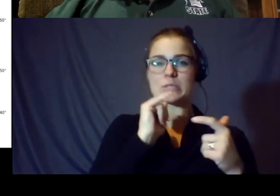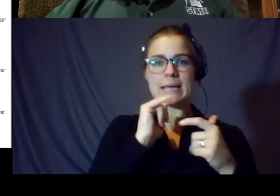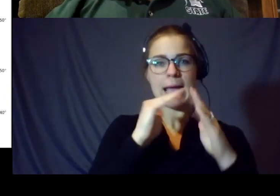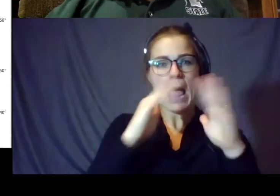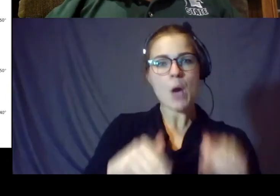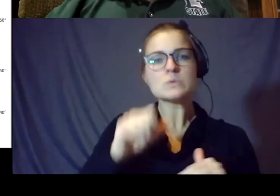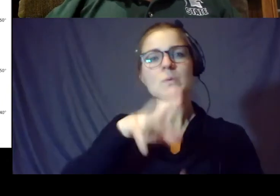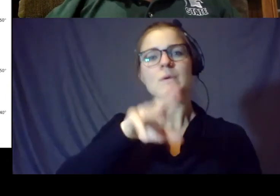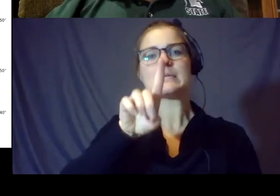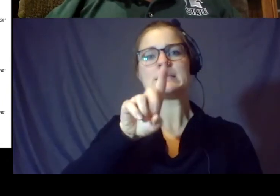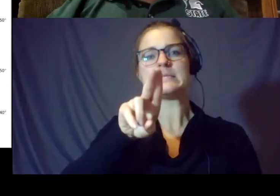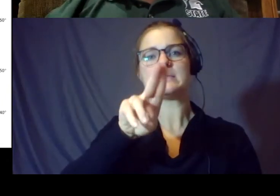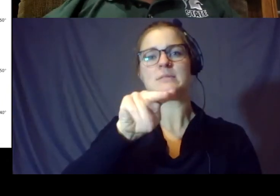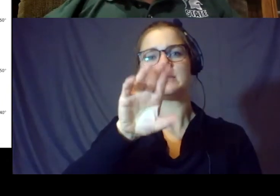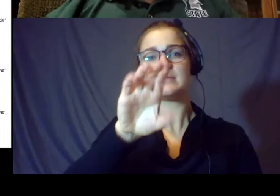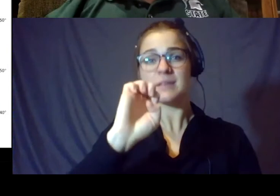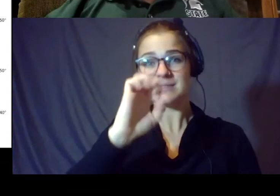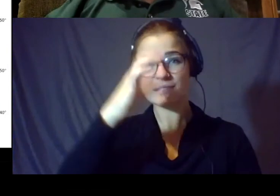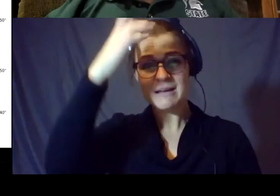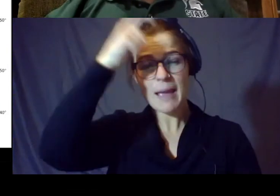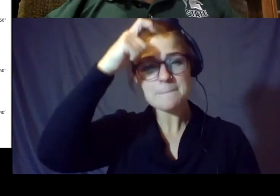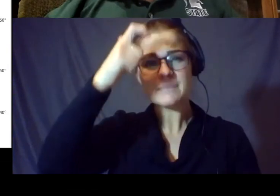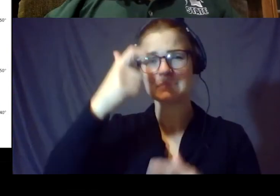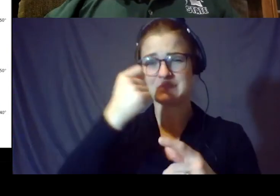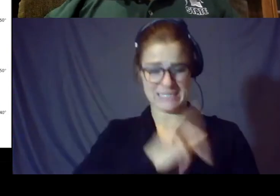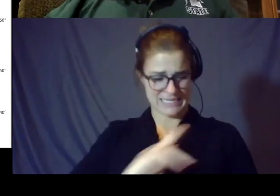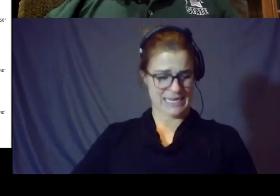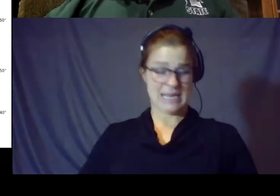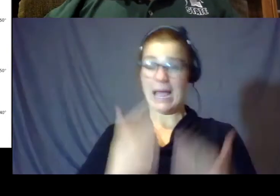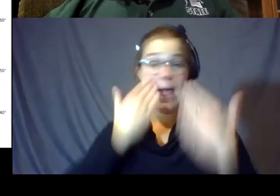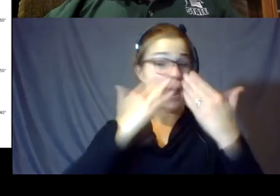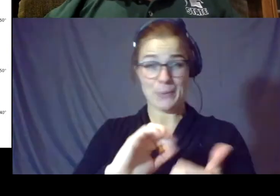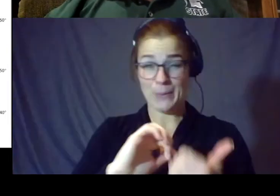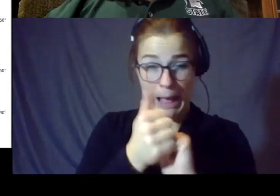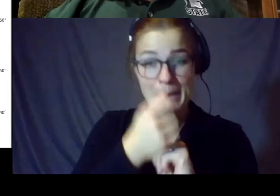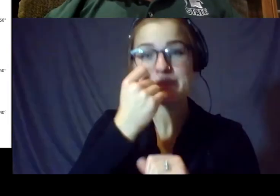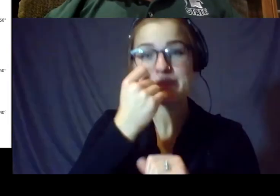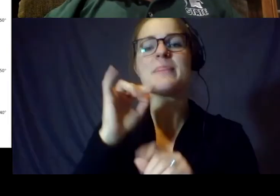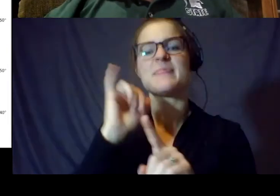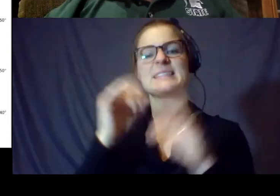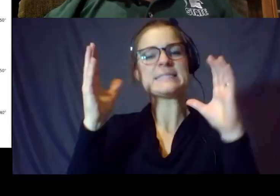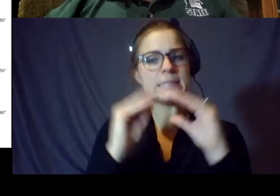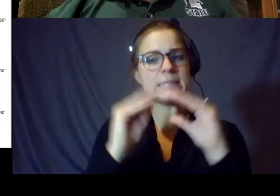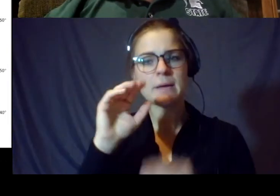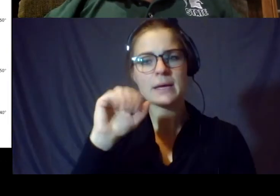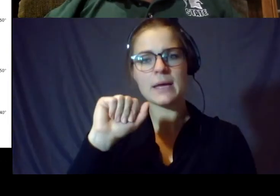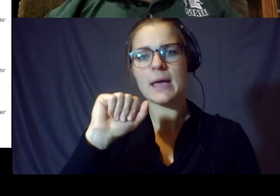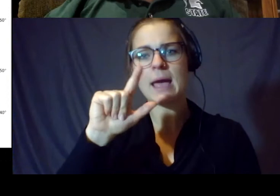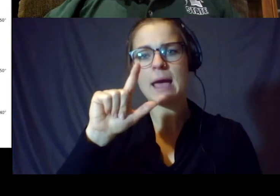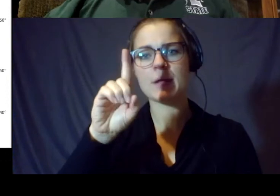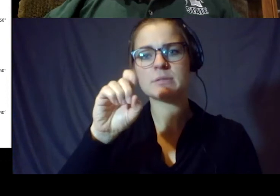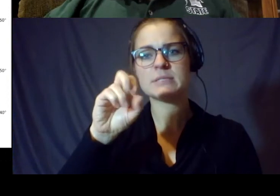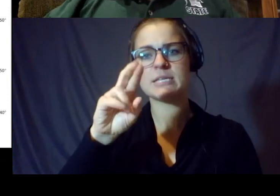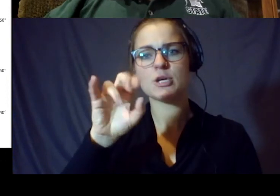this is a person, a king, I don't know. But it's dim. This one star here, Alderamin, is second magnitude,